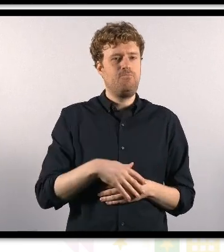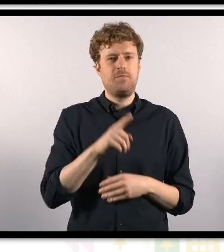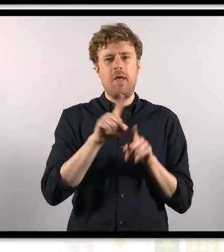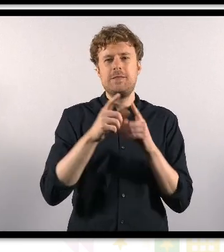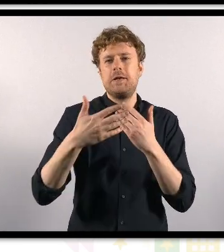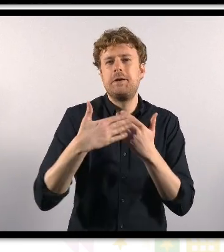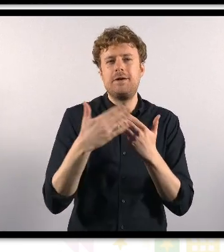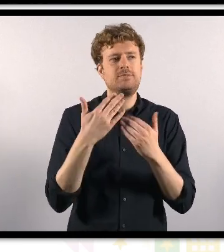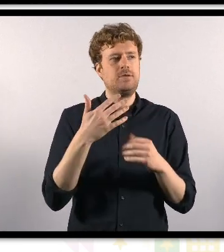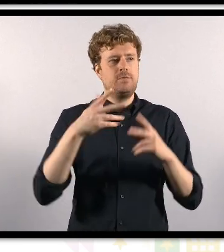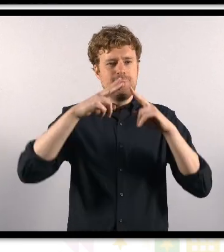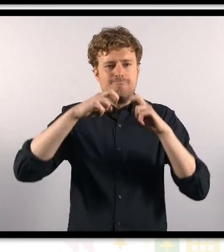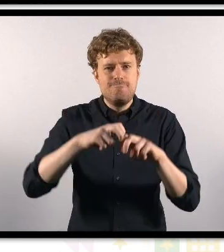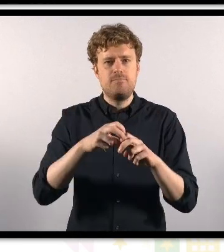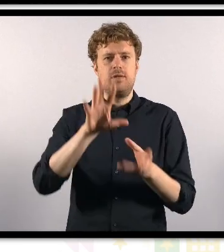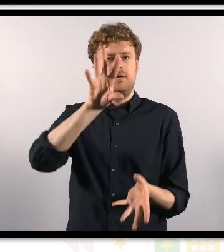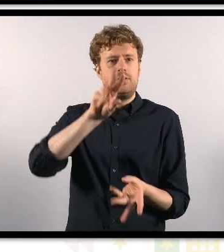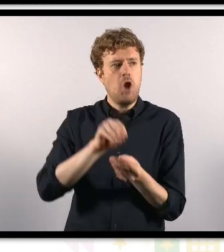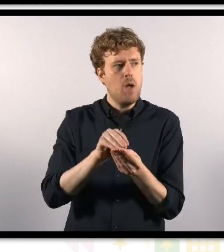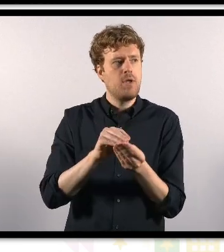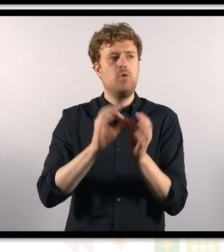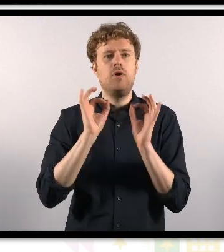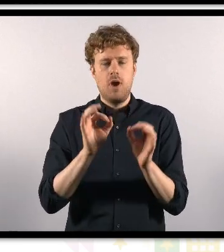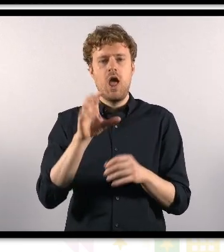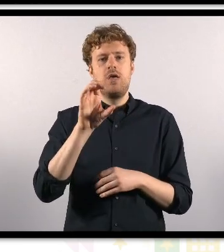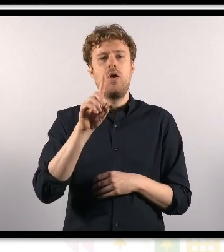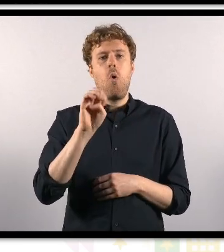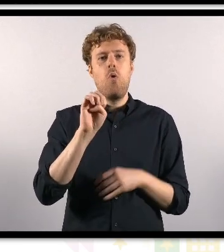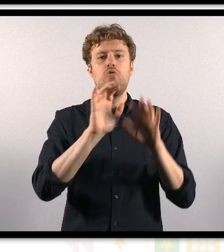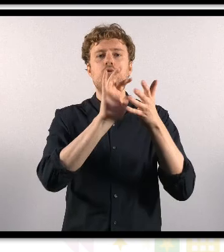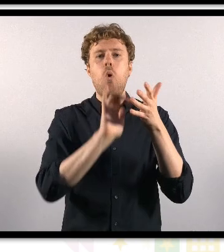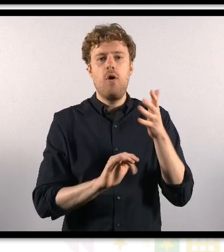should continue doing that. Do not use the LLM just because.